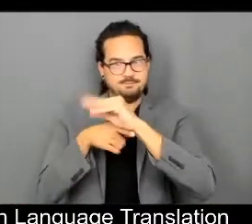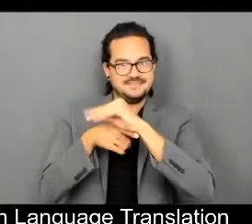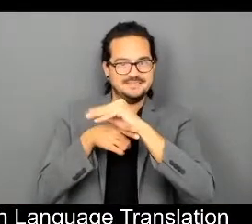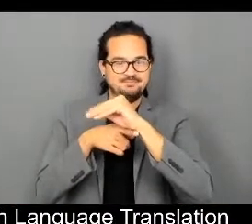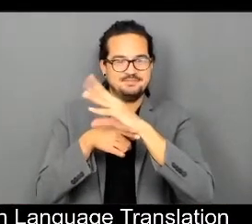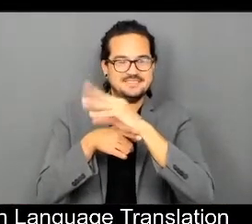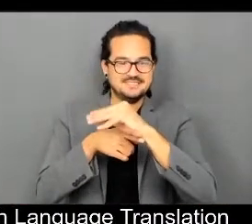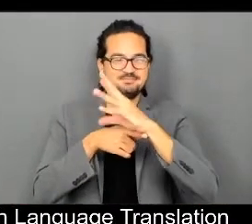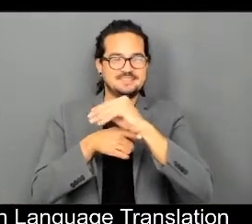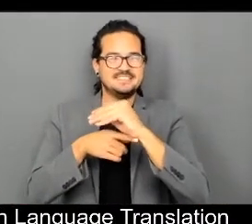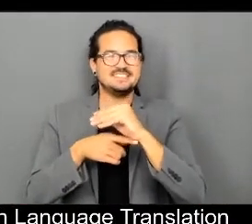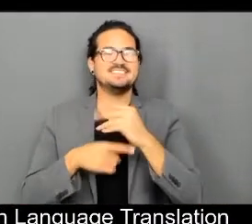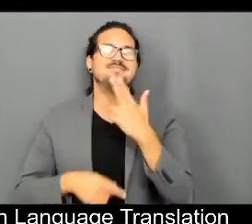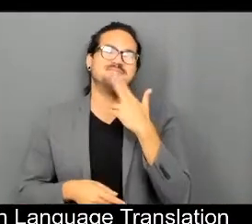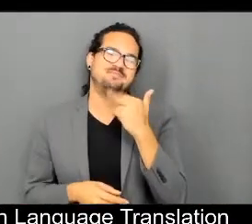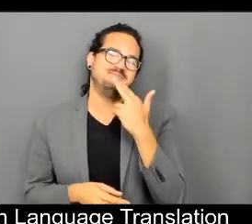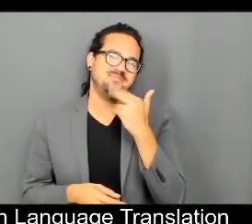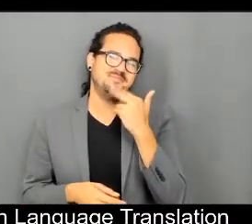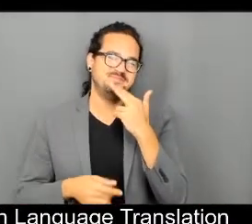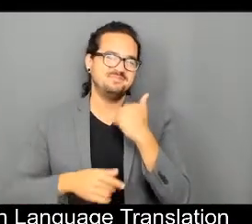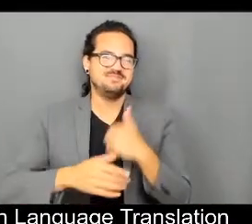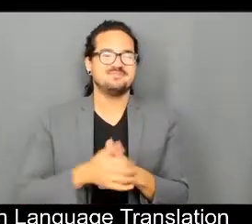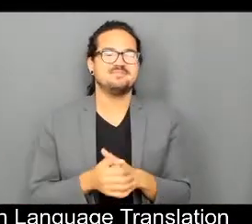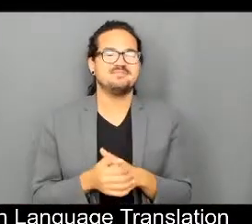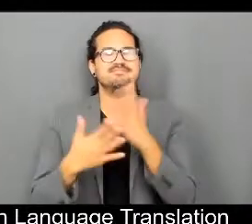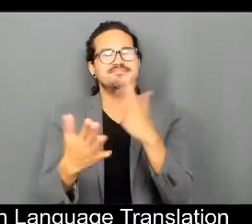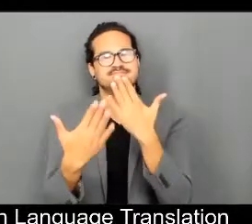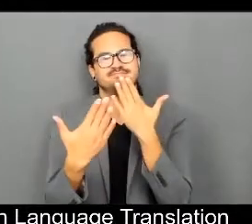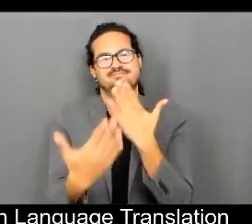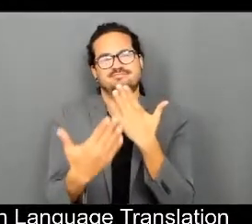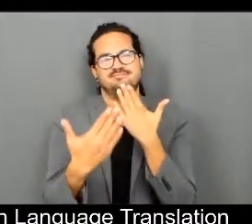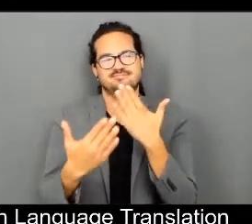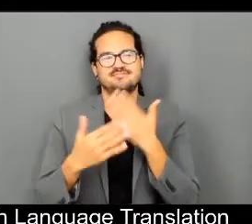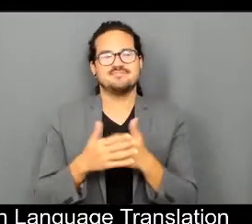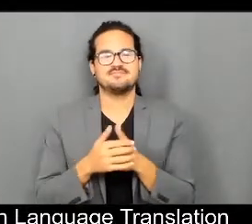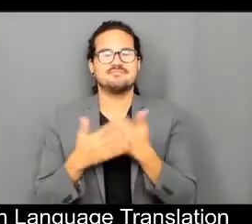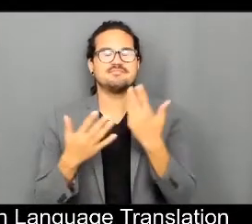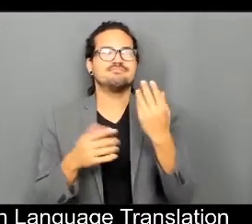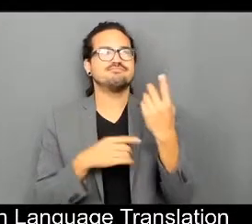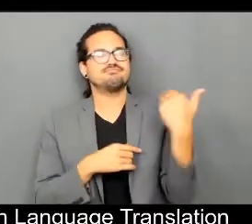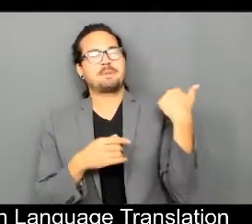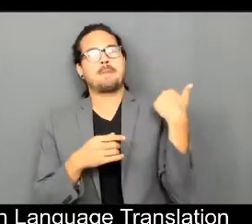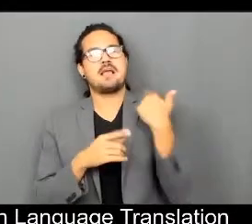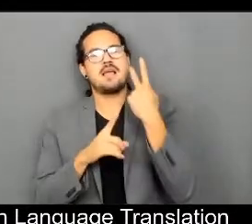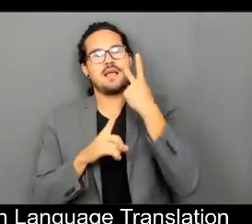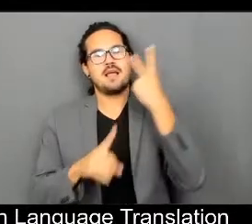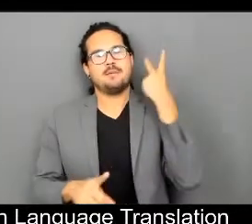taste of home for those of us that think Sasquatch is in Montana, in Idaho.